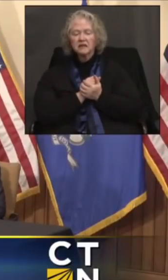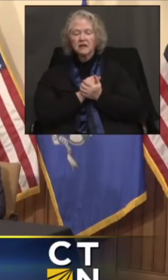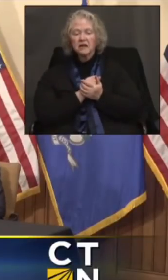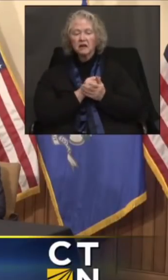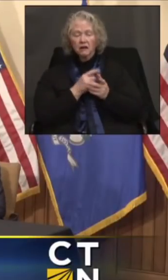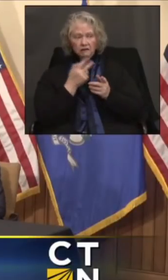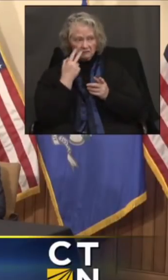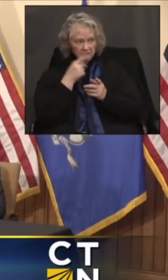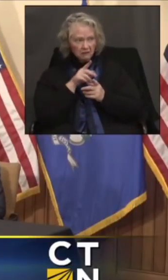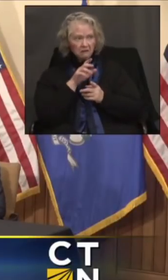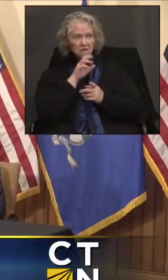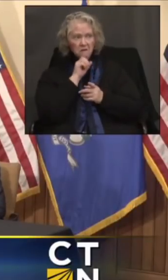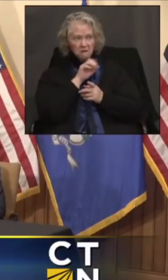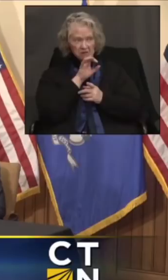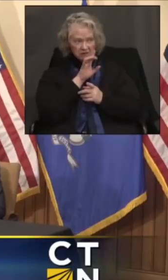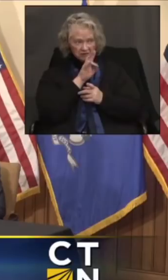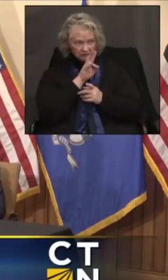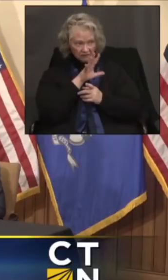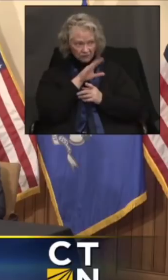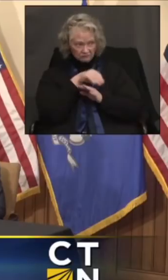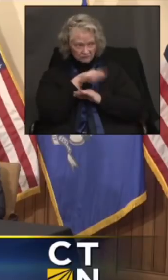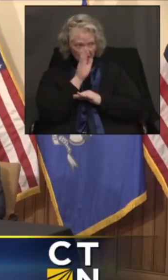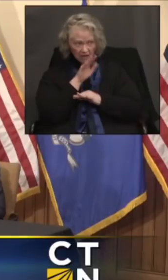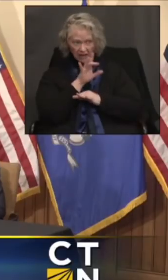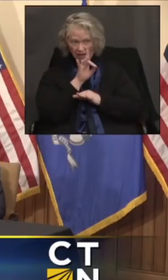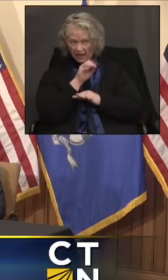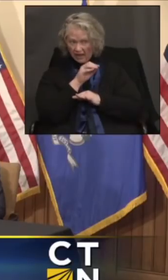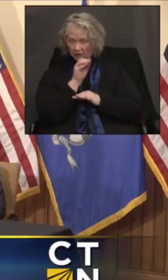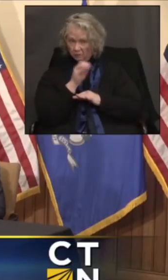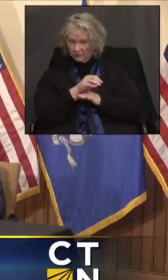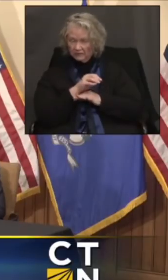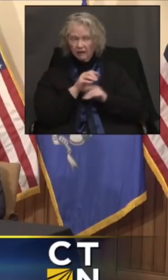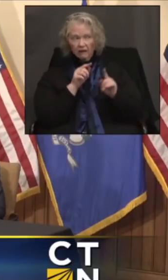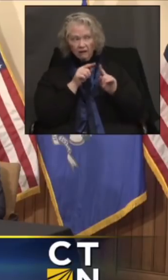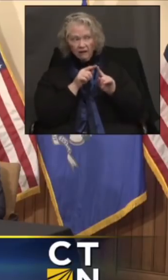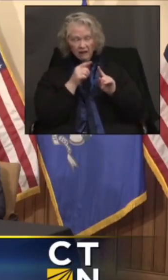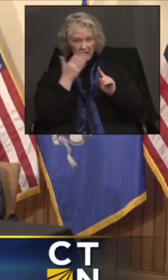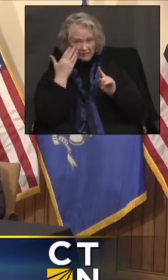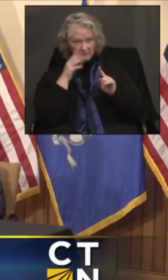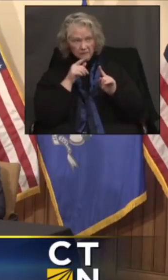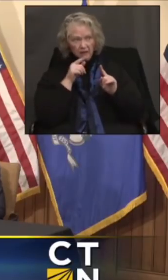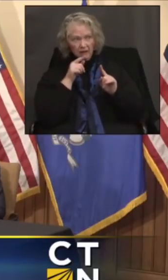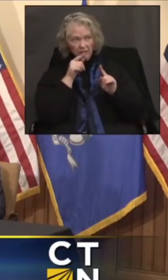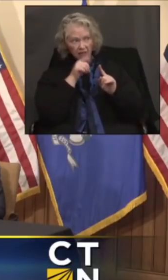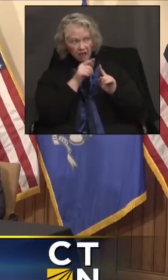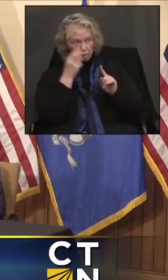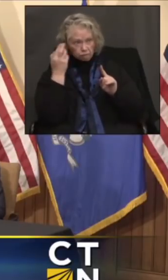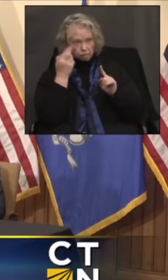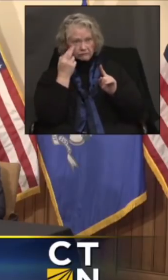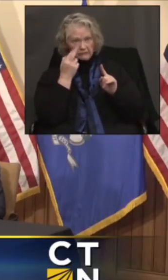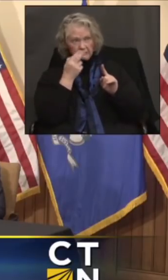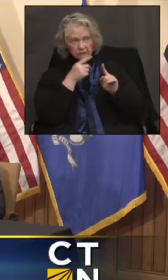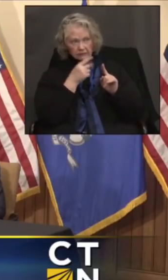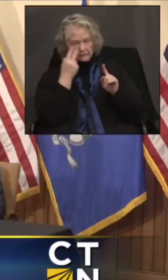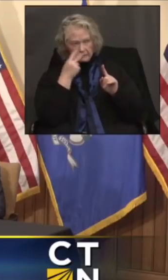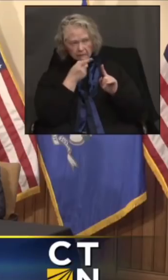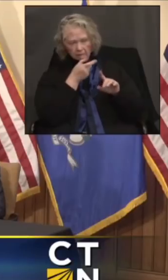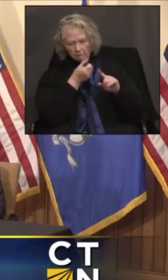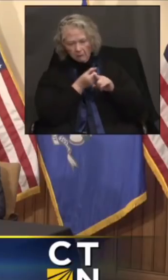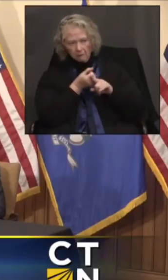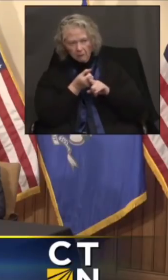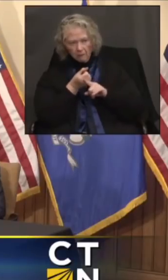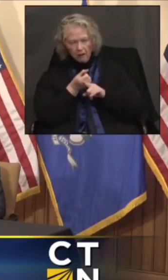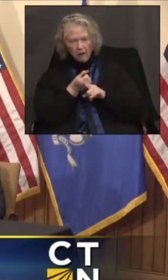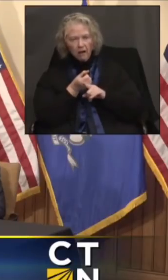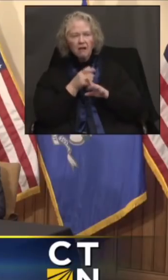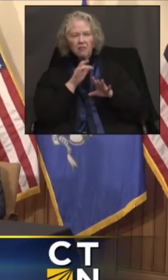and up, 80% vaccinated, is it kind of a trickle-down effect that enables you to move up